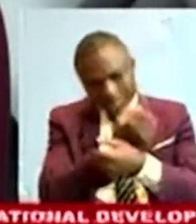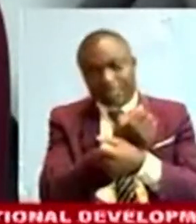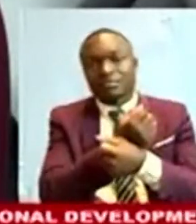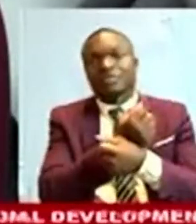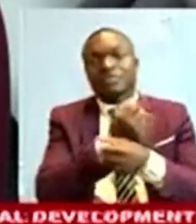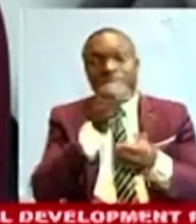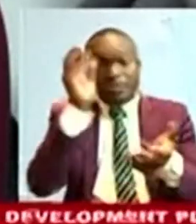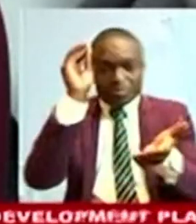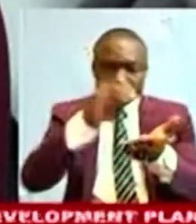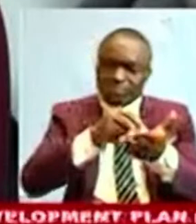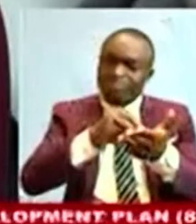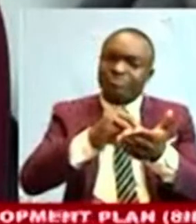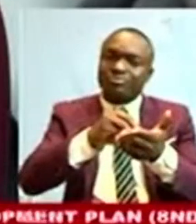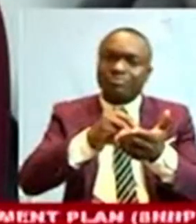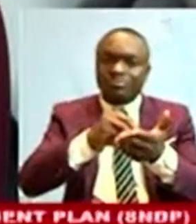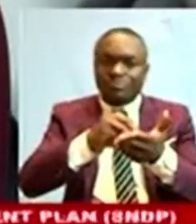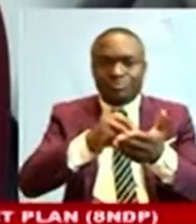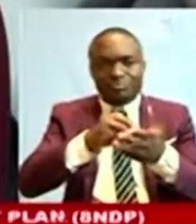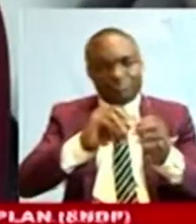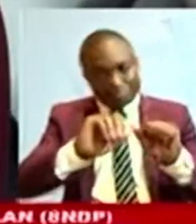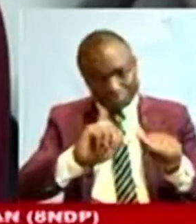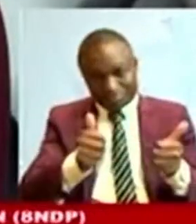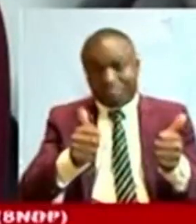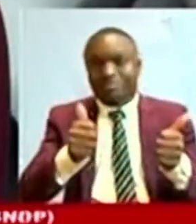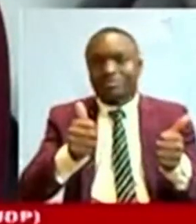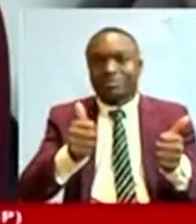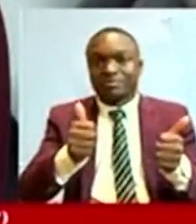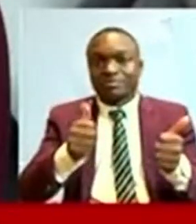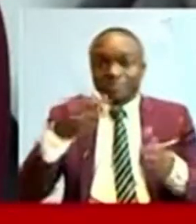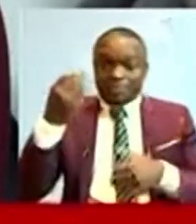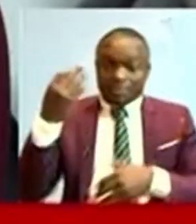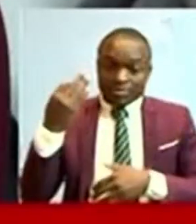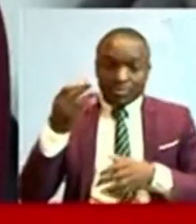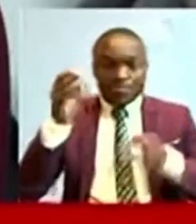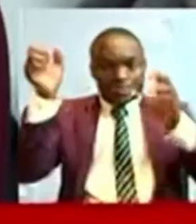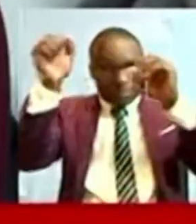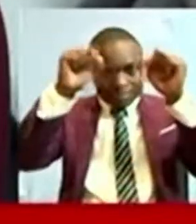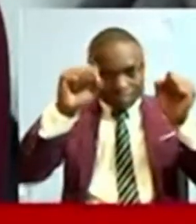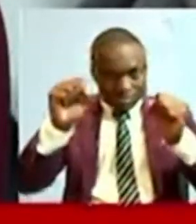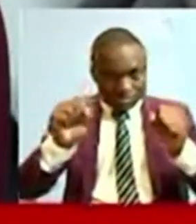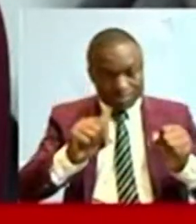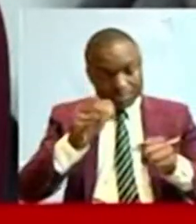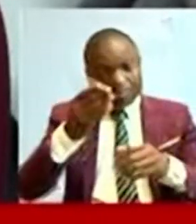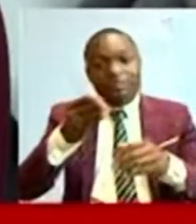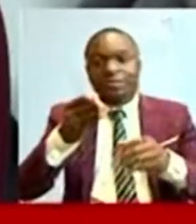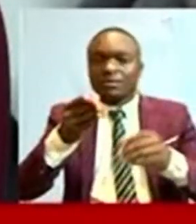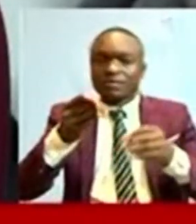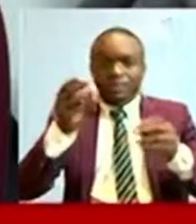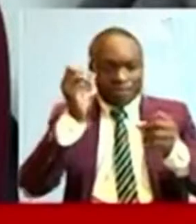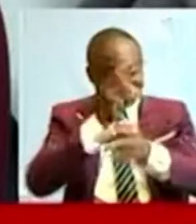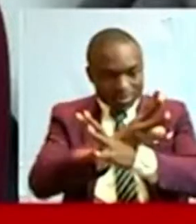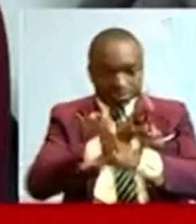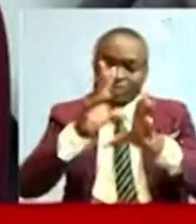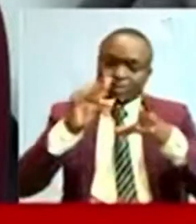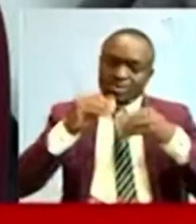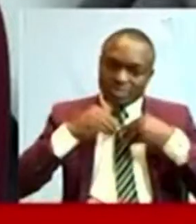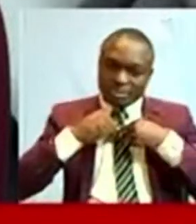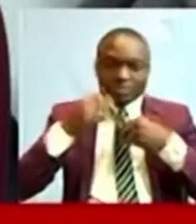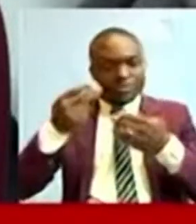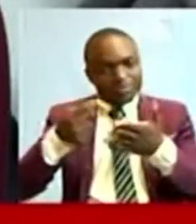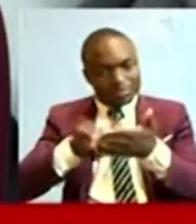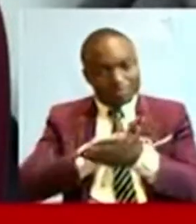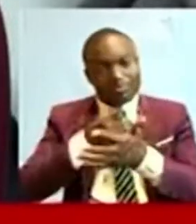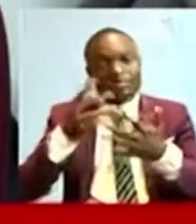and the structures are refurbished and ready to receive new equipment that